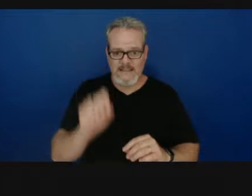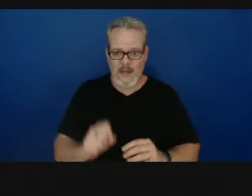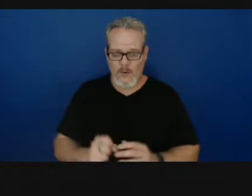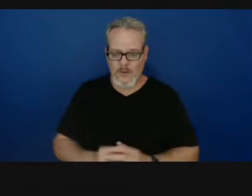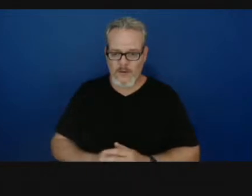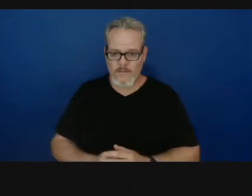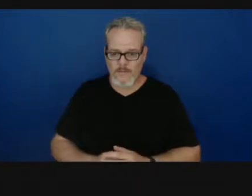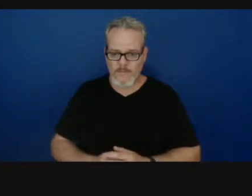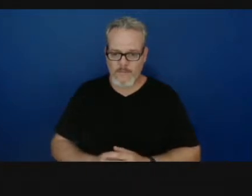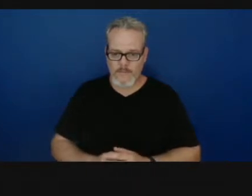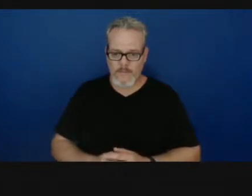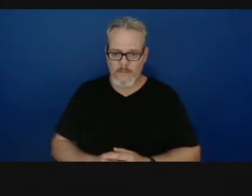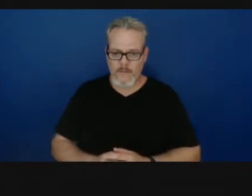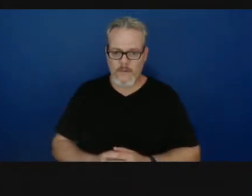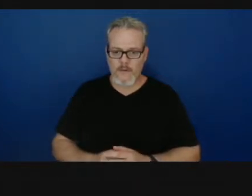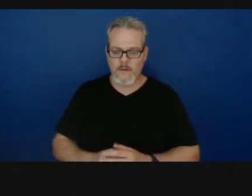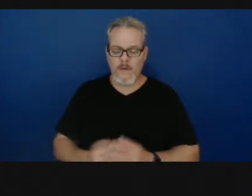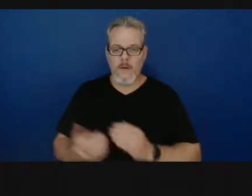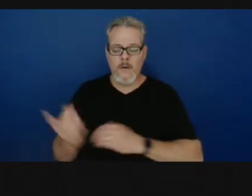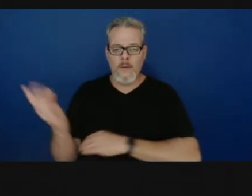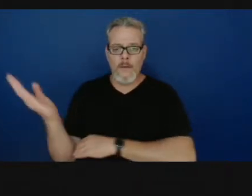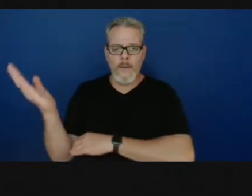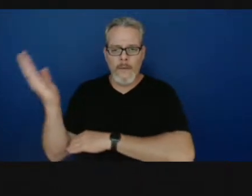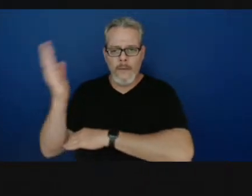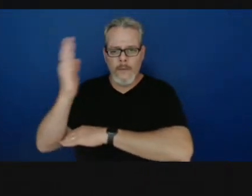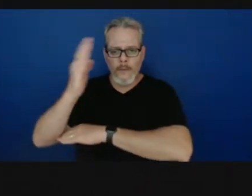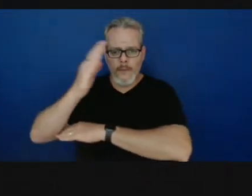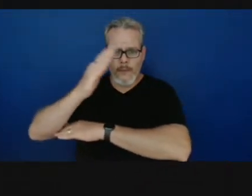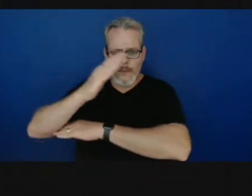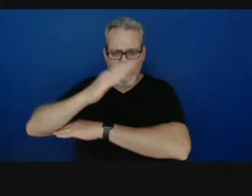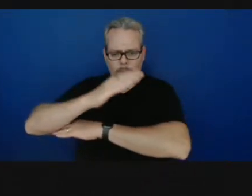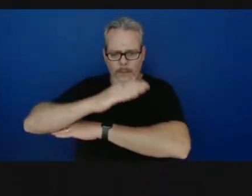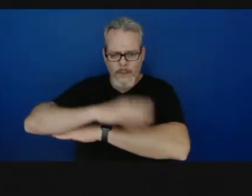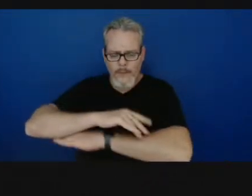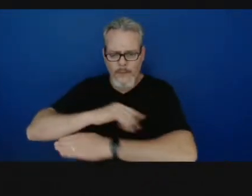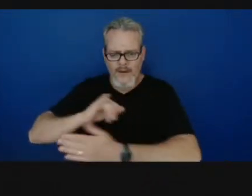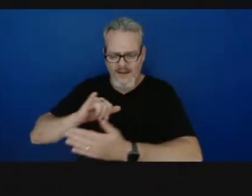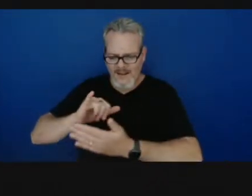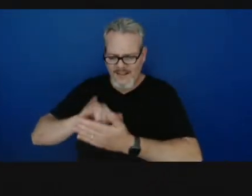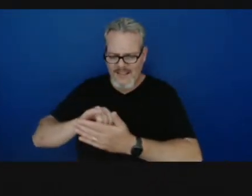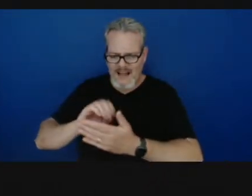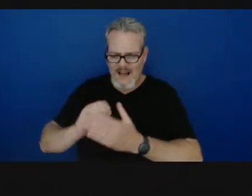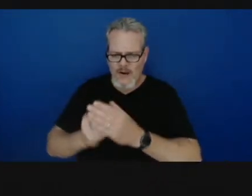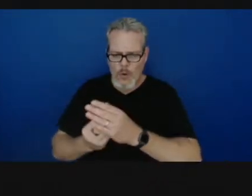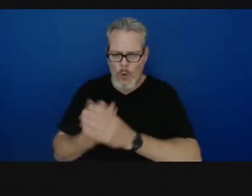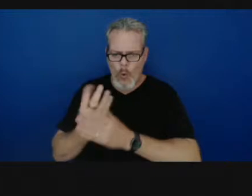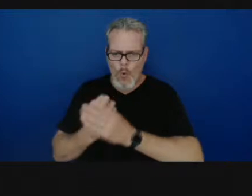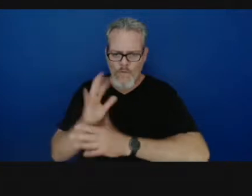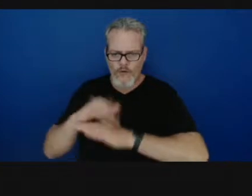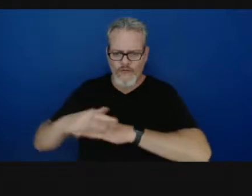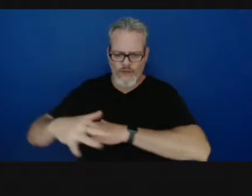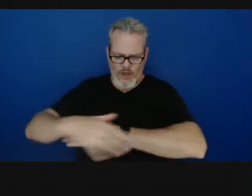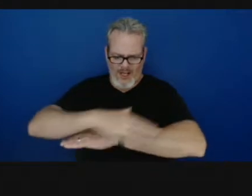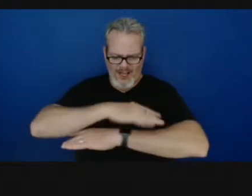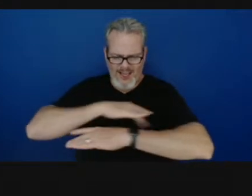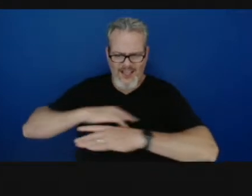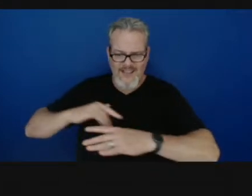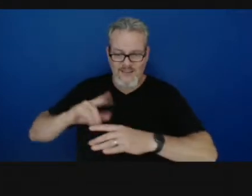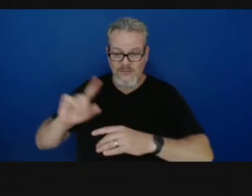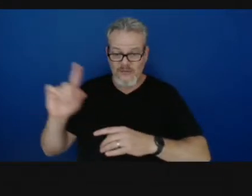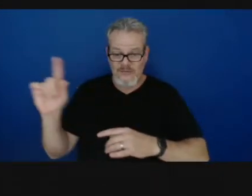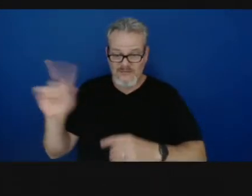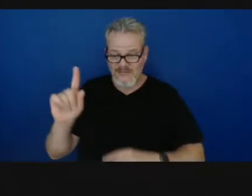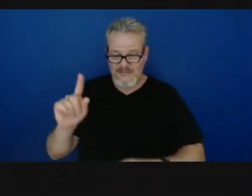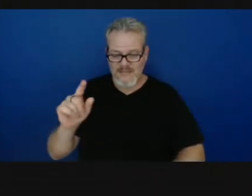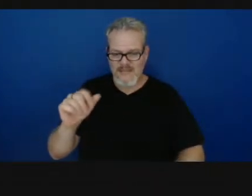As the day progresses, this overflow area has worked its way down to the backside of the Kapoho crater, where